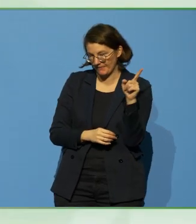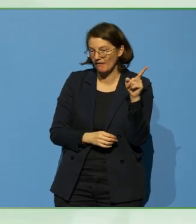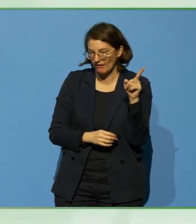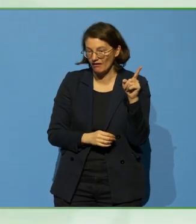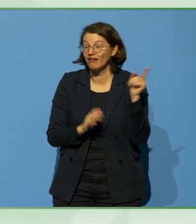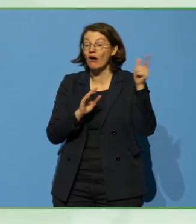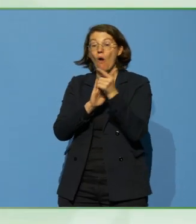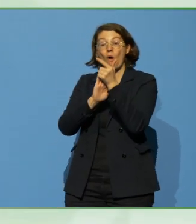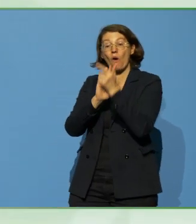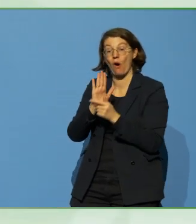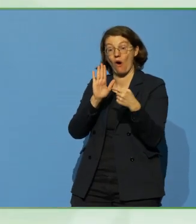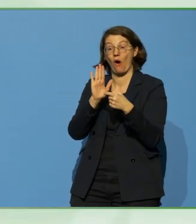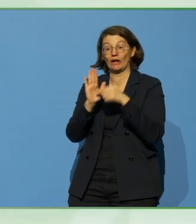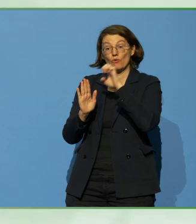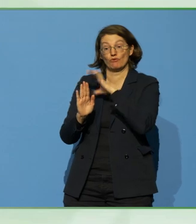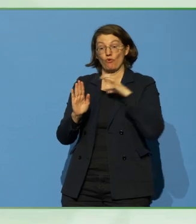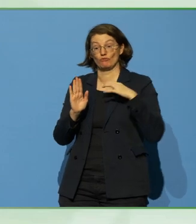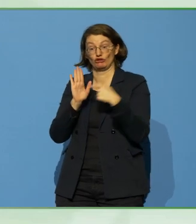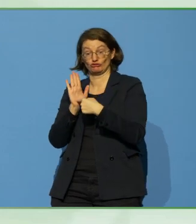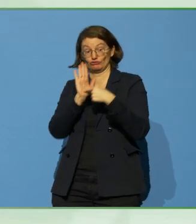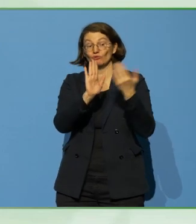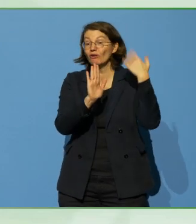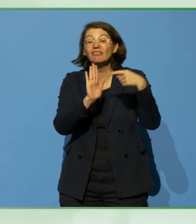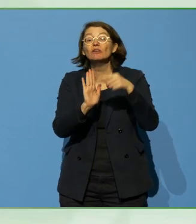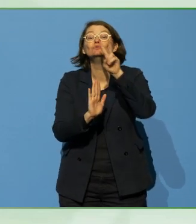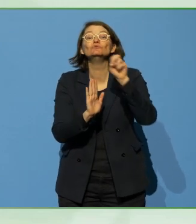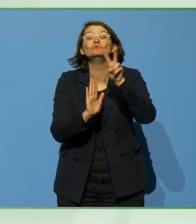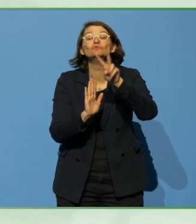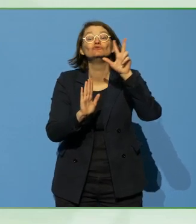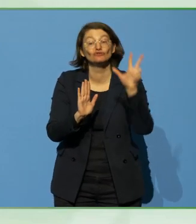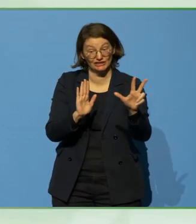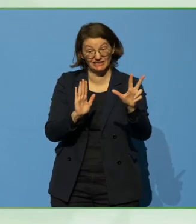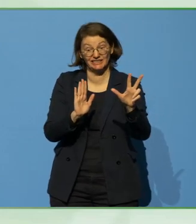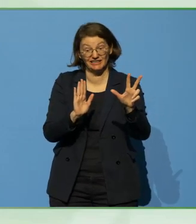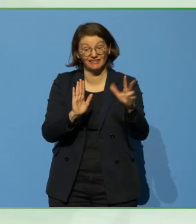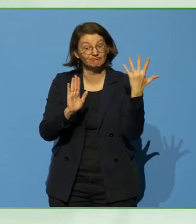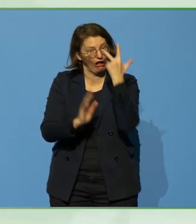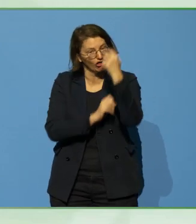that's I don't want to say lagging behind, because that's not exactly it, but